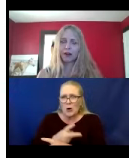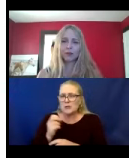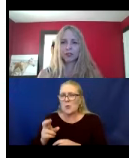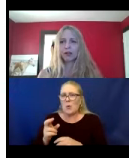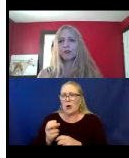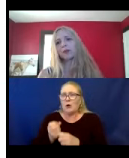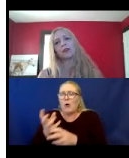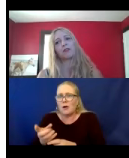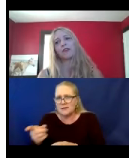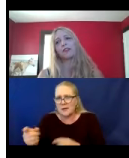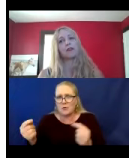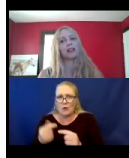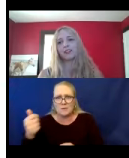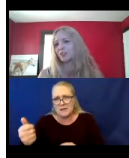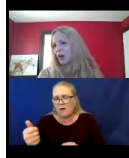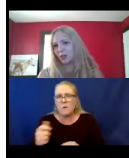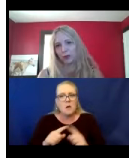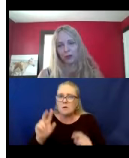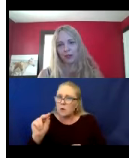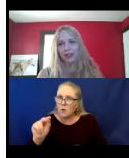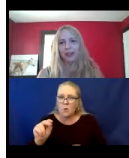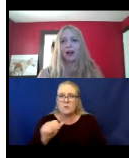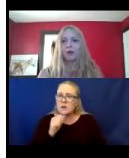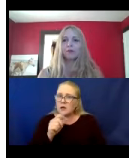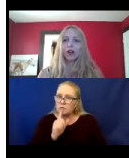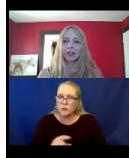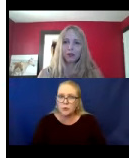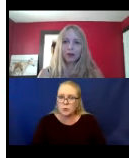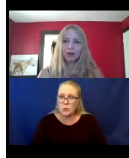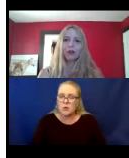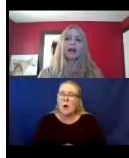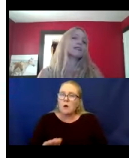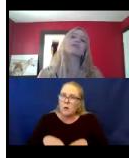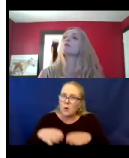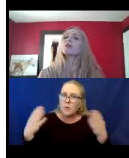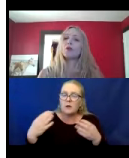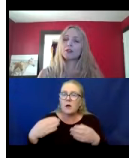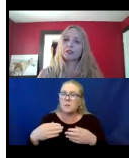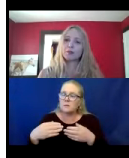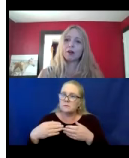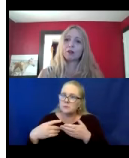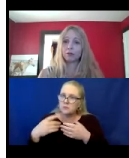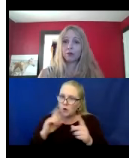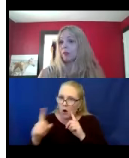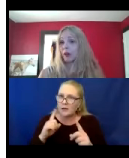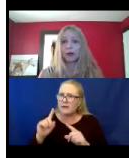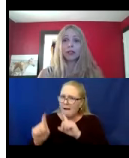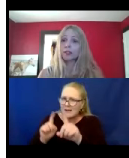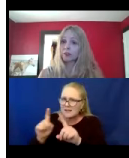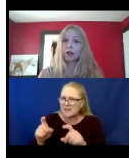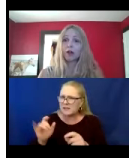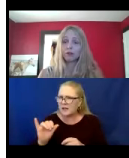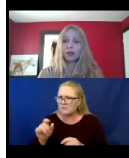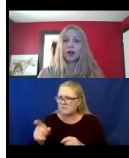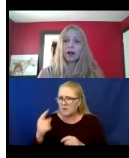something to harm themselves. But they found, in fact, that is not true. Talking with someone or asking someone questions about, have you thought about